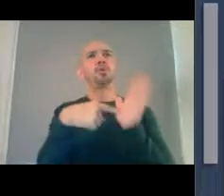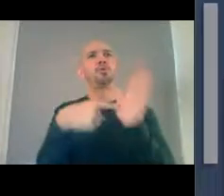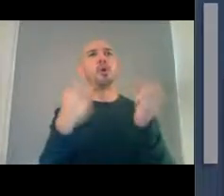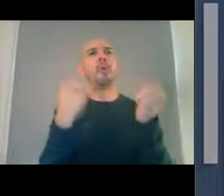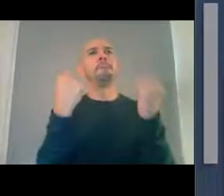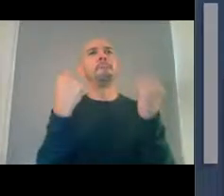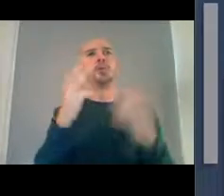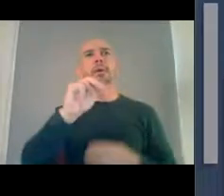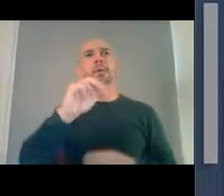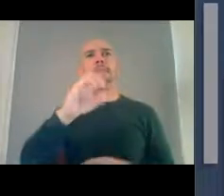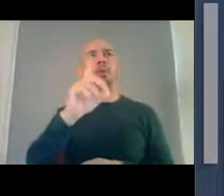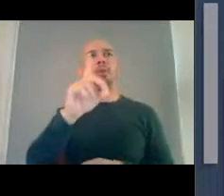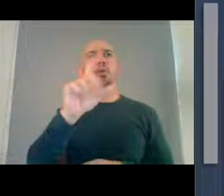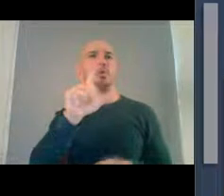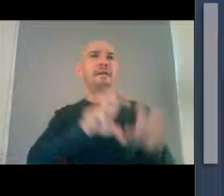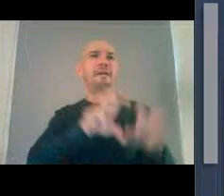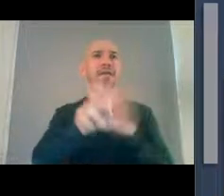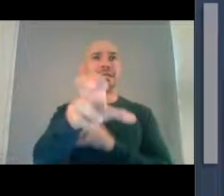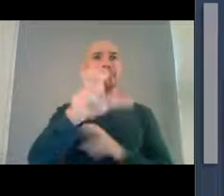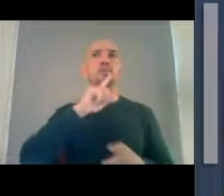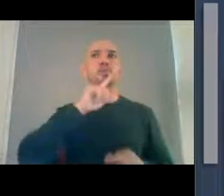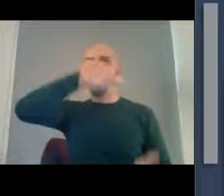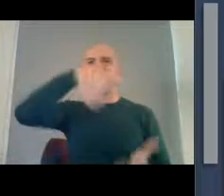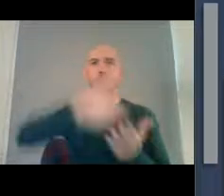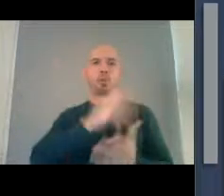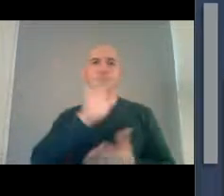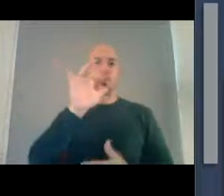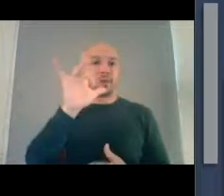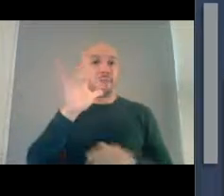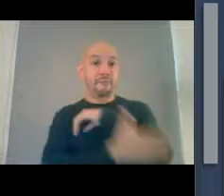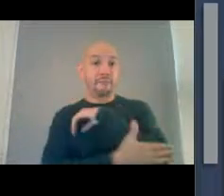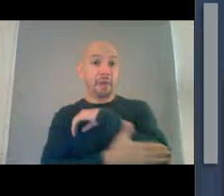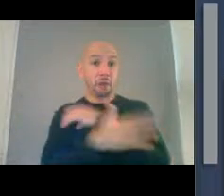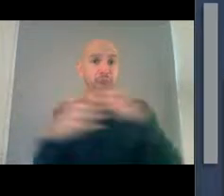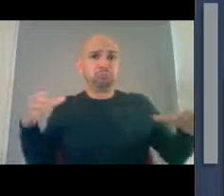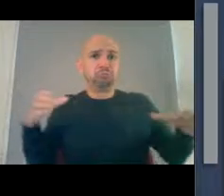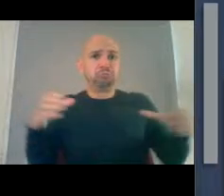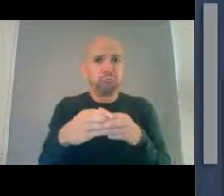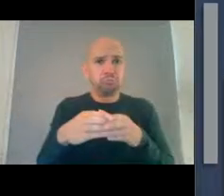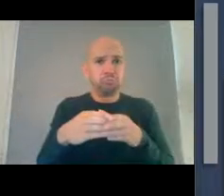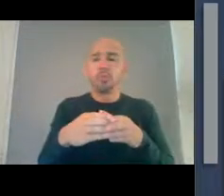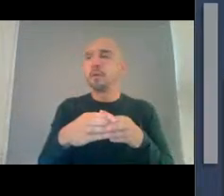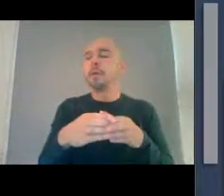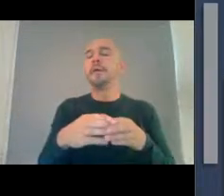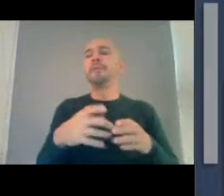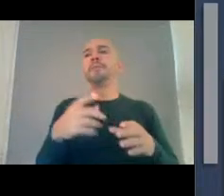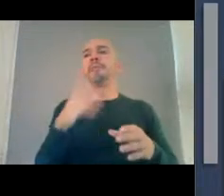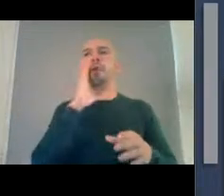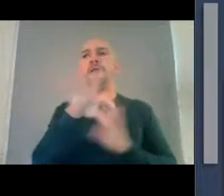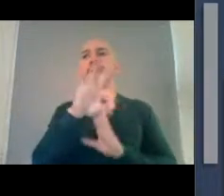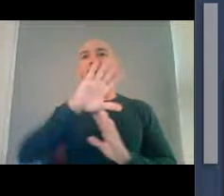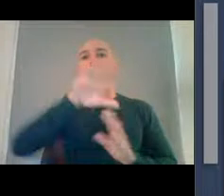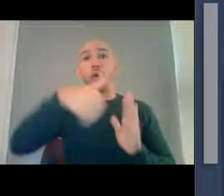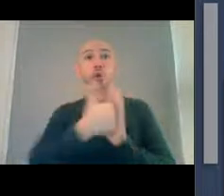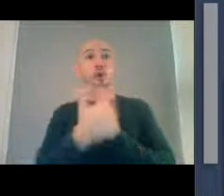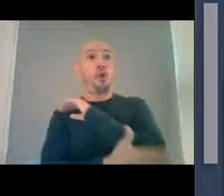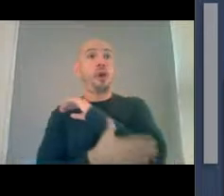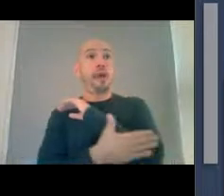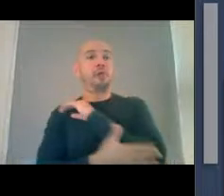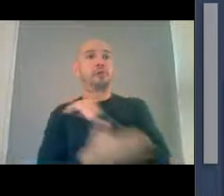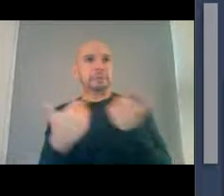investments that all 25 counties are making it was mentioned by vta at the start of this i think you'll find that all counties have that much of a